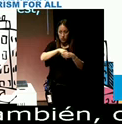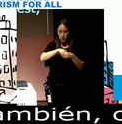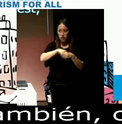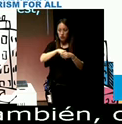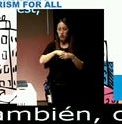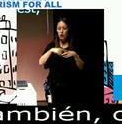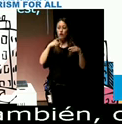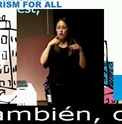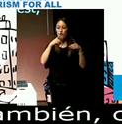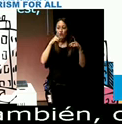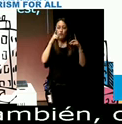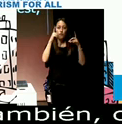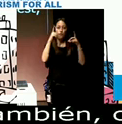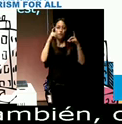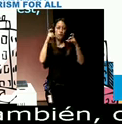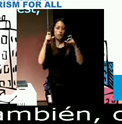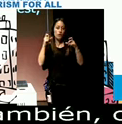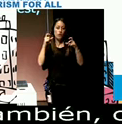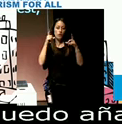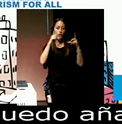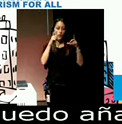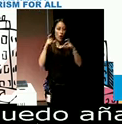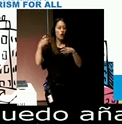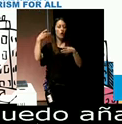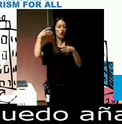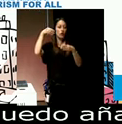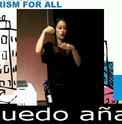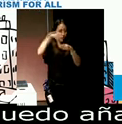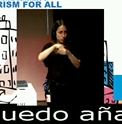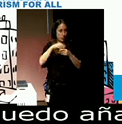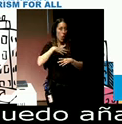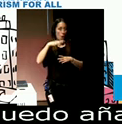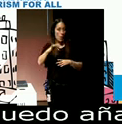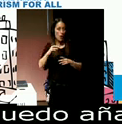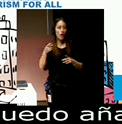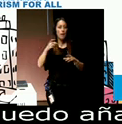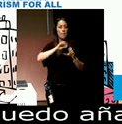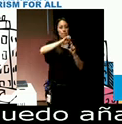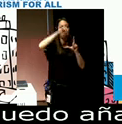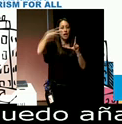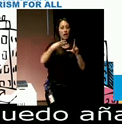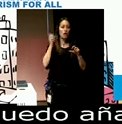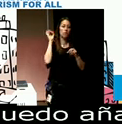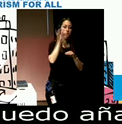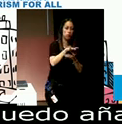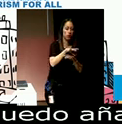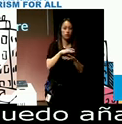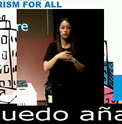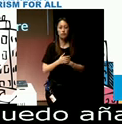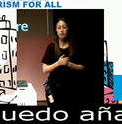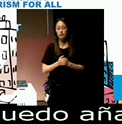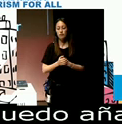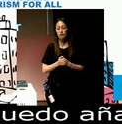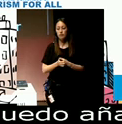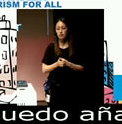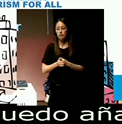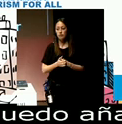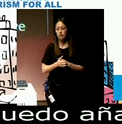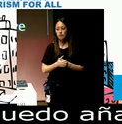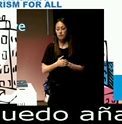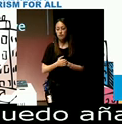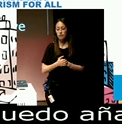The mobile application has been built. It is a native web mobile application. but it is built